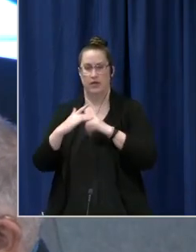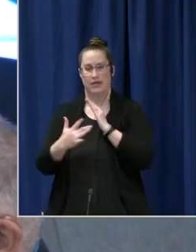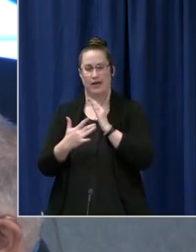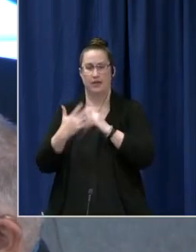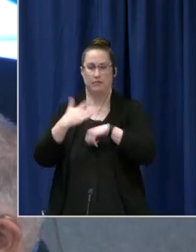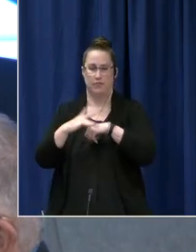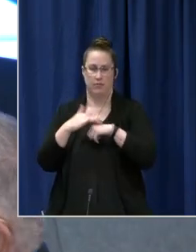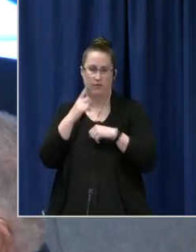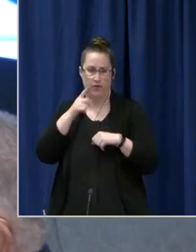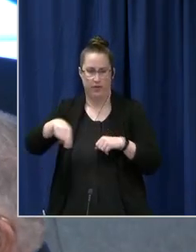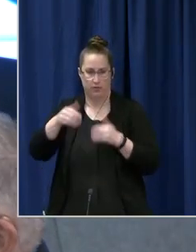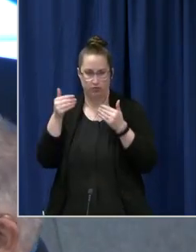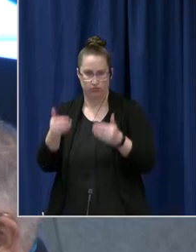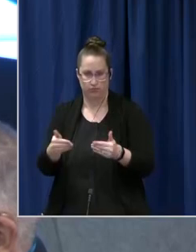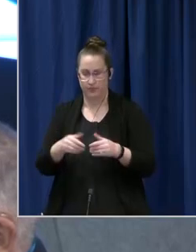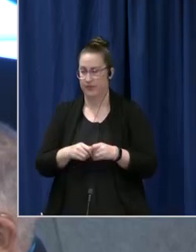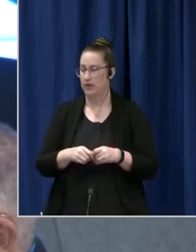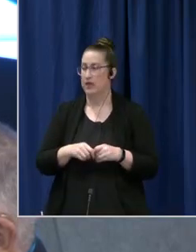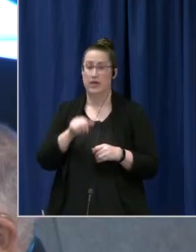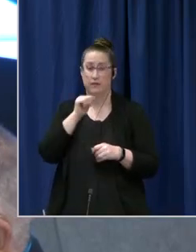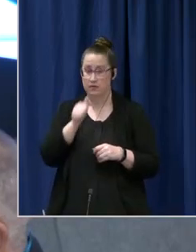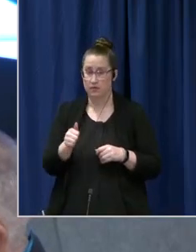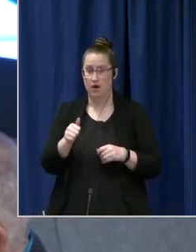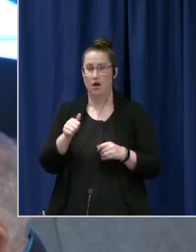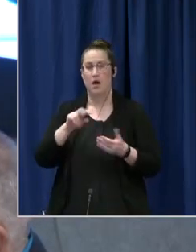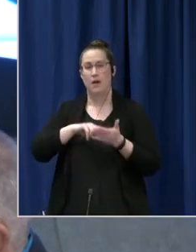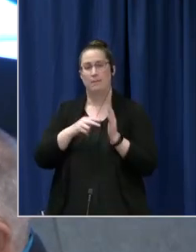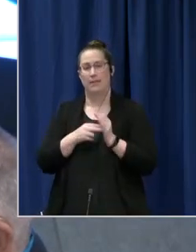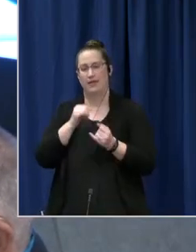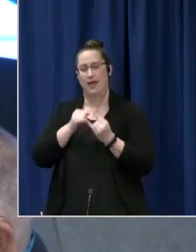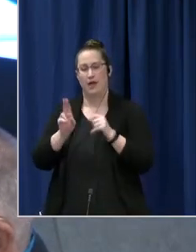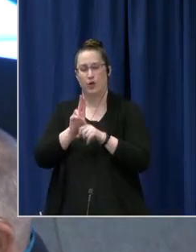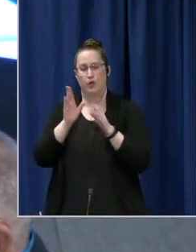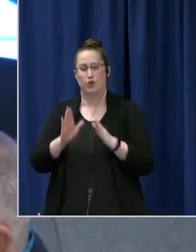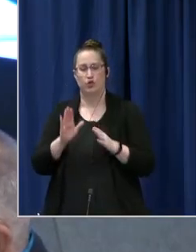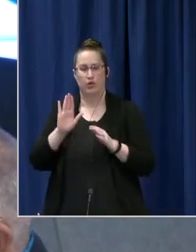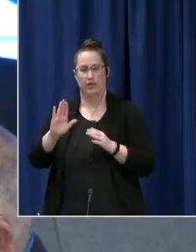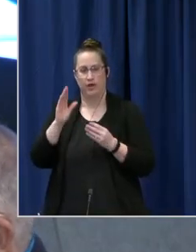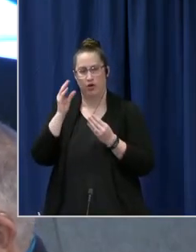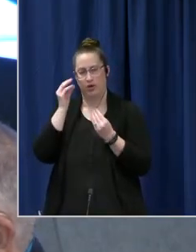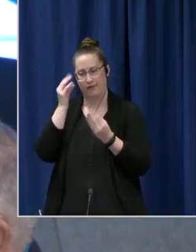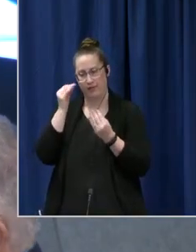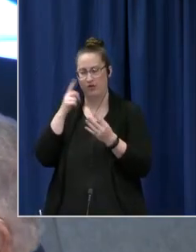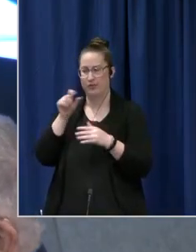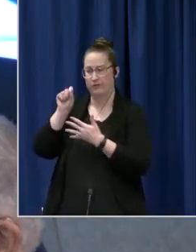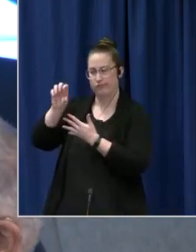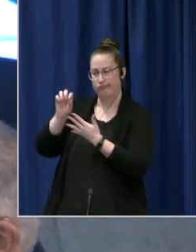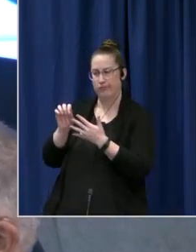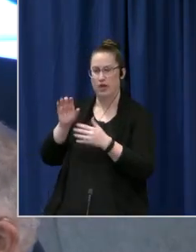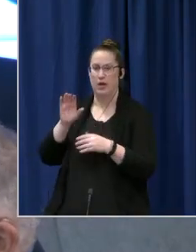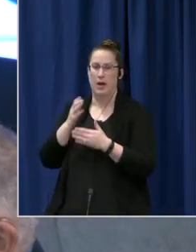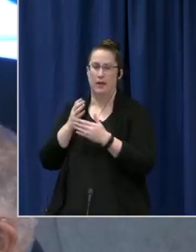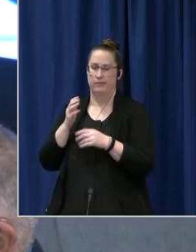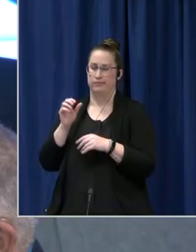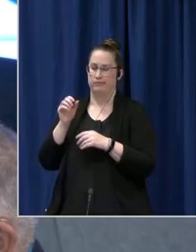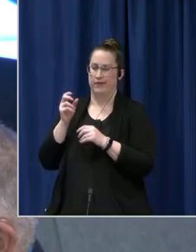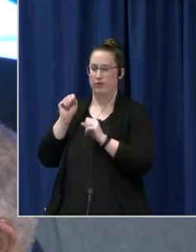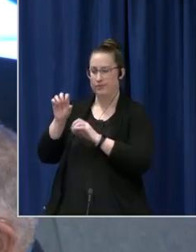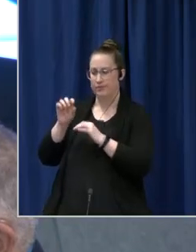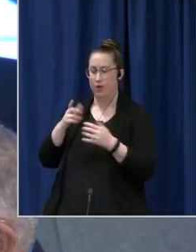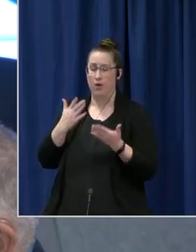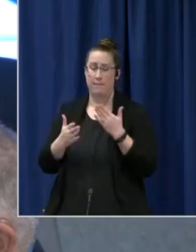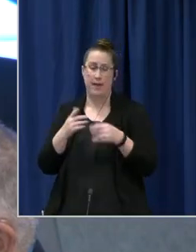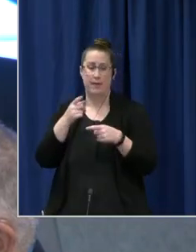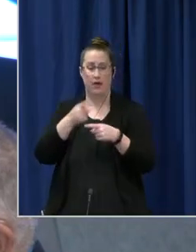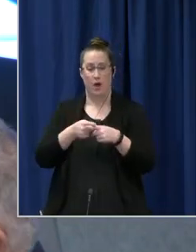do so. Otherwise, end user manual provision of location information or enhanced location information, which may be coordinate